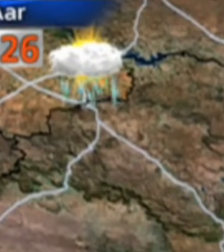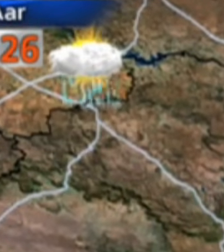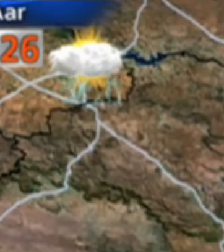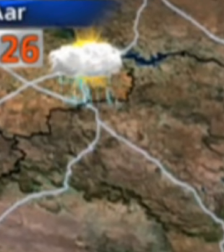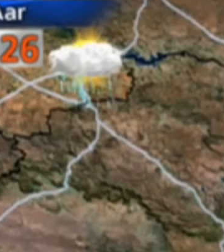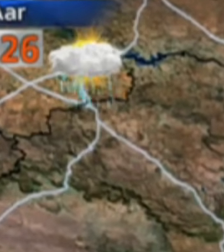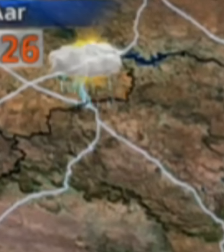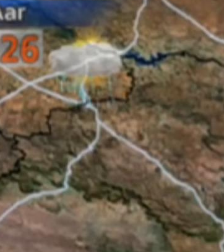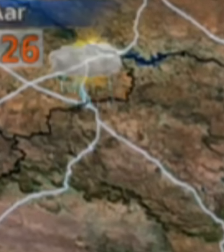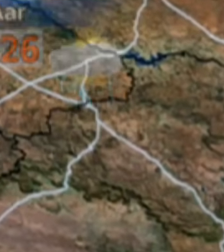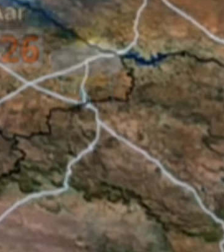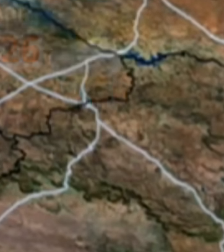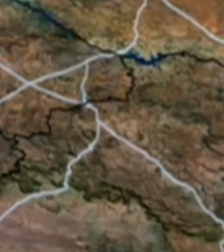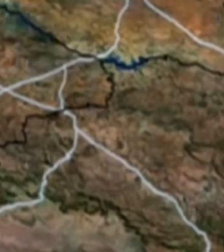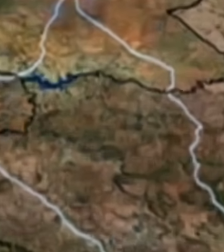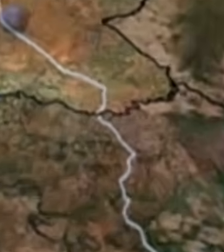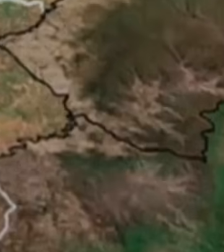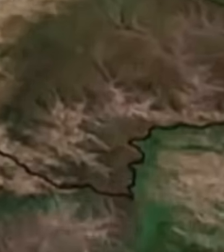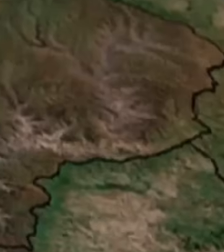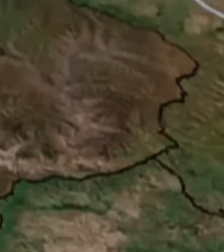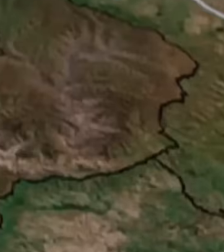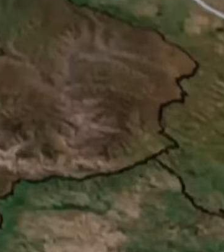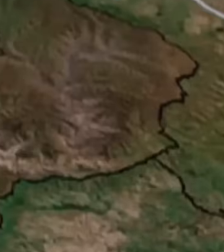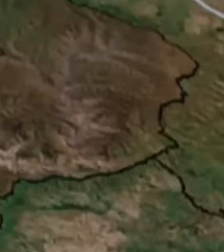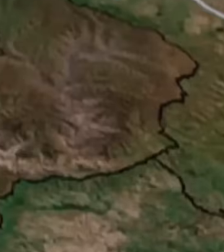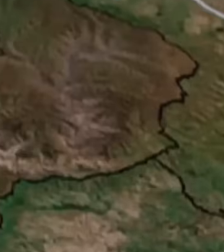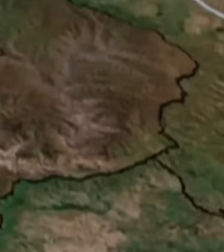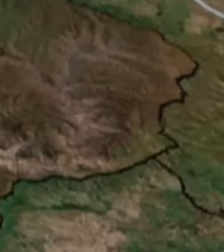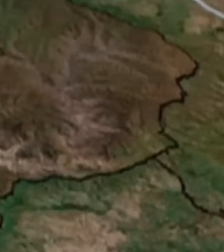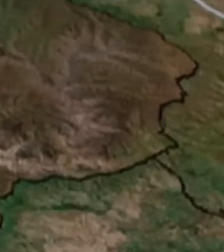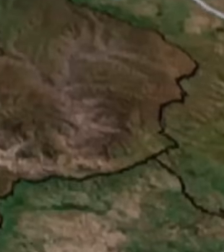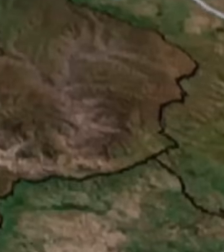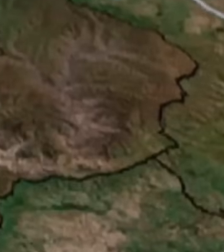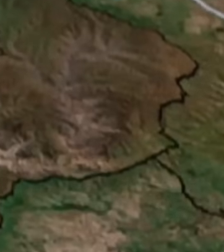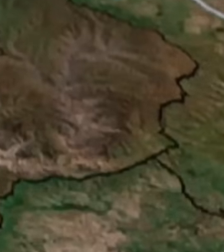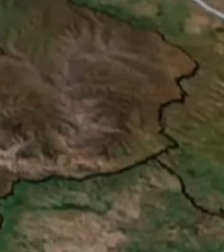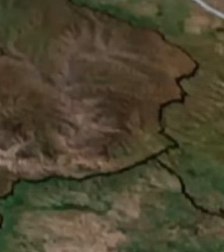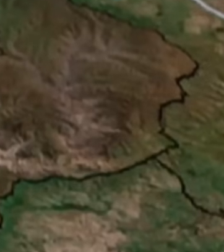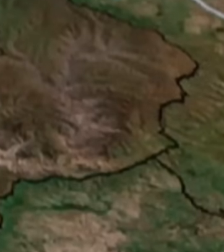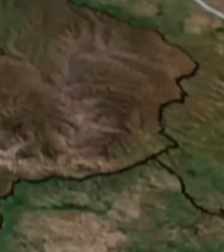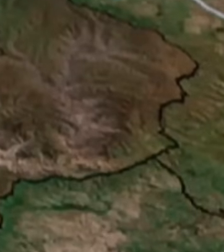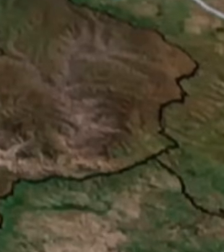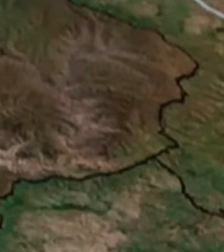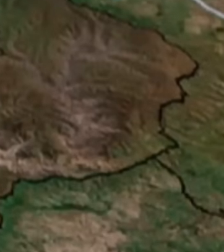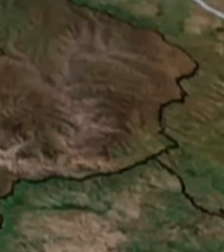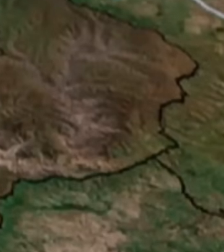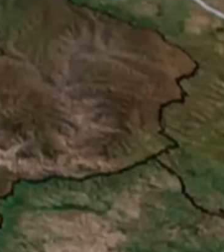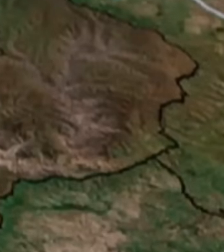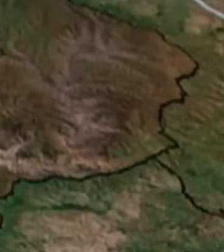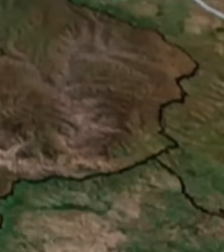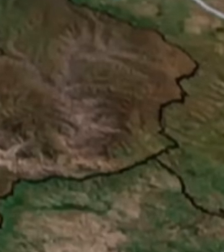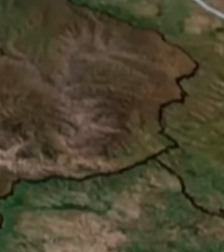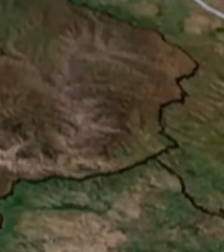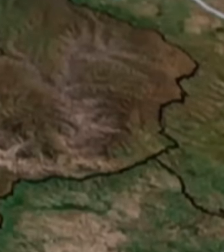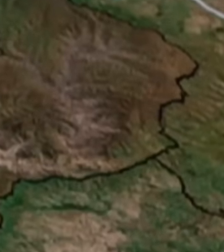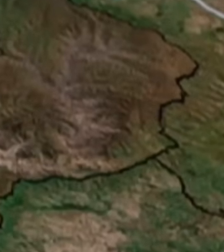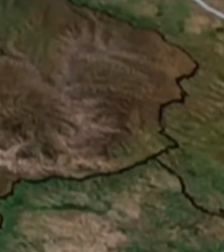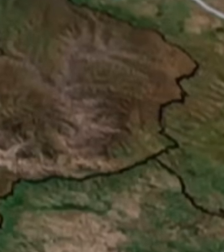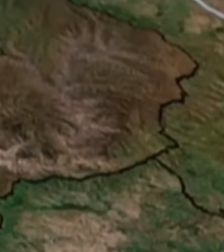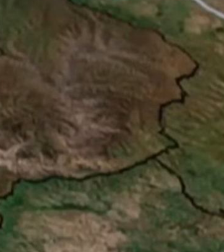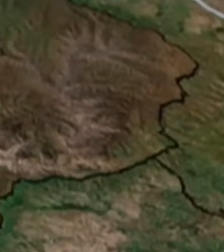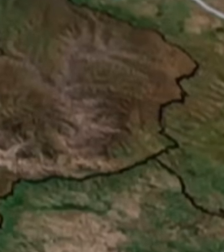mong kaofela Calvinia le teng o tla hlo chase hona ha isale ka di grate tse mashome a mararo a metsi imene kaofela Hak Freestad Bothaville